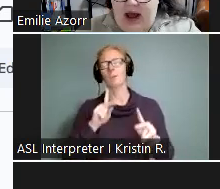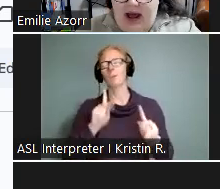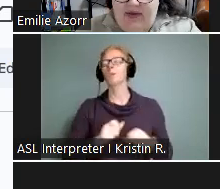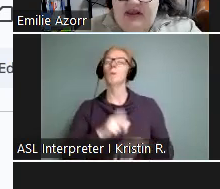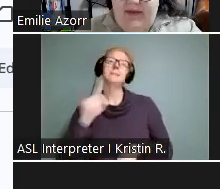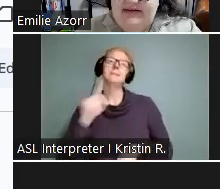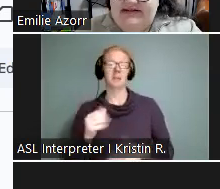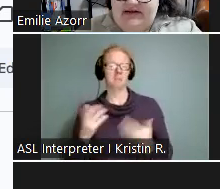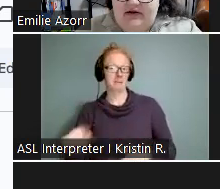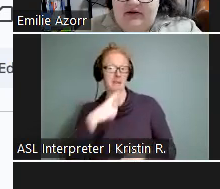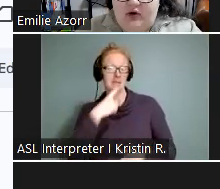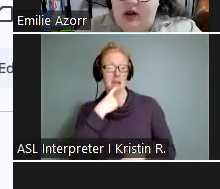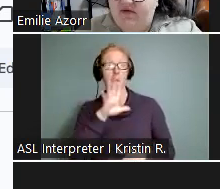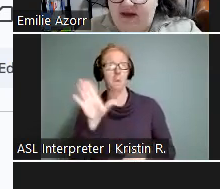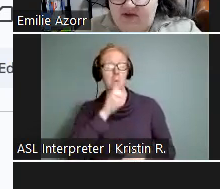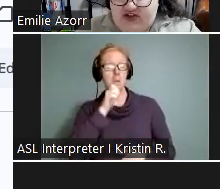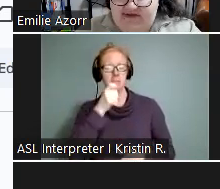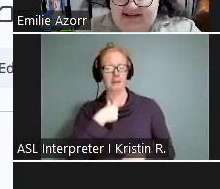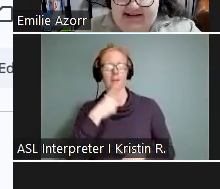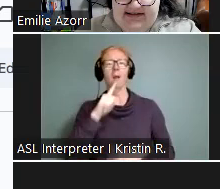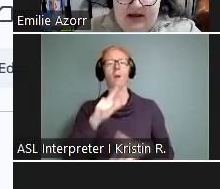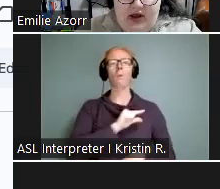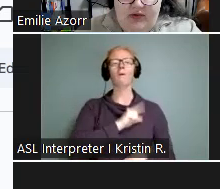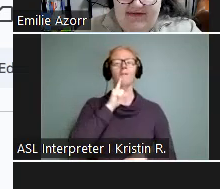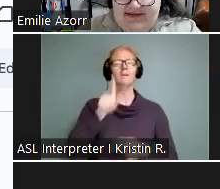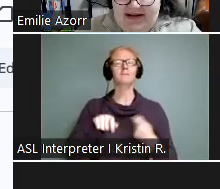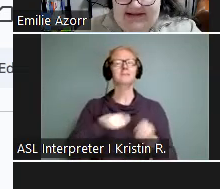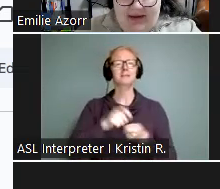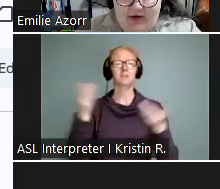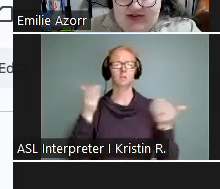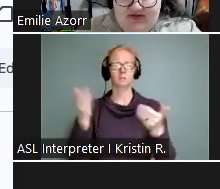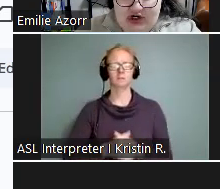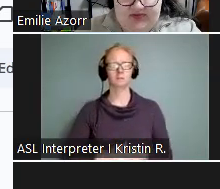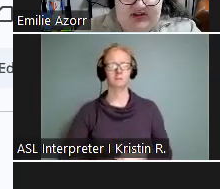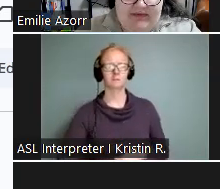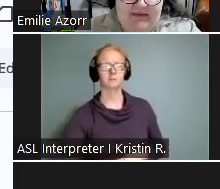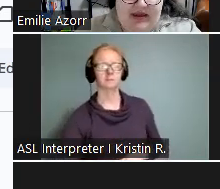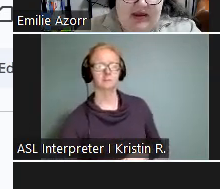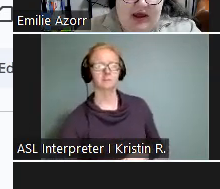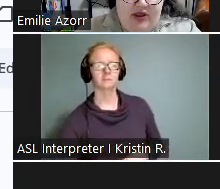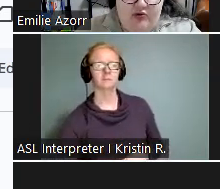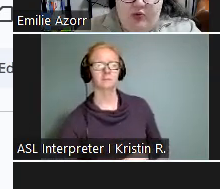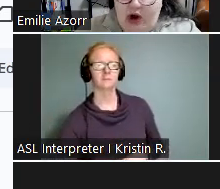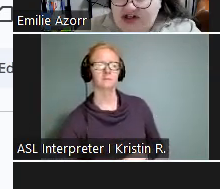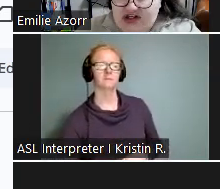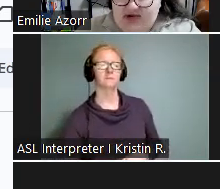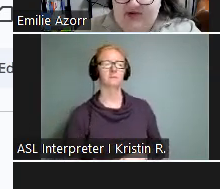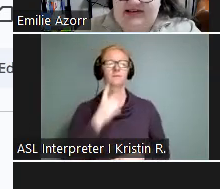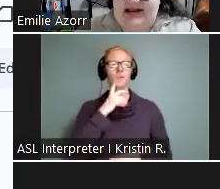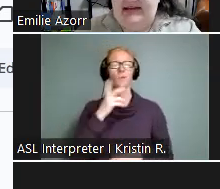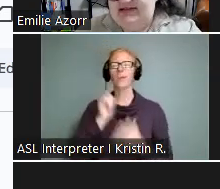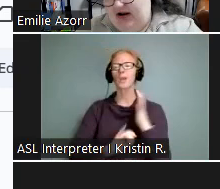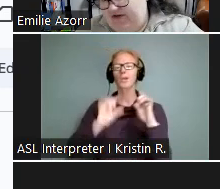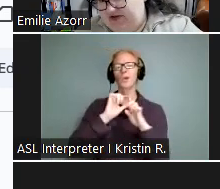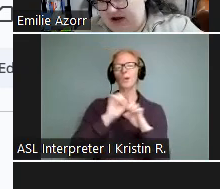disability, but they might still qualify for services. We have some examples of terms that maybe you would want to